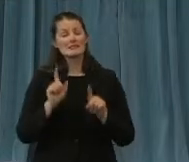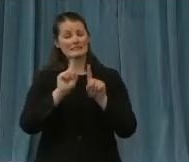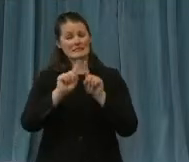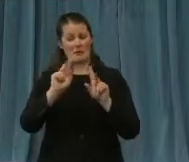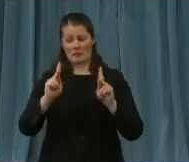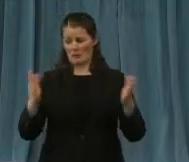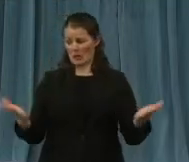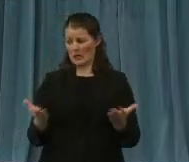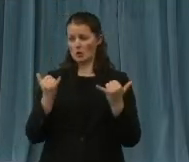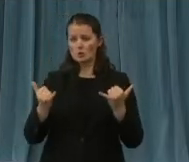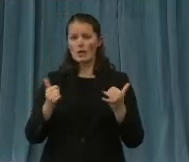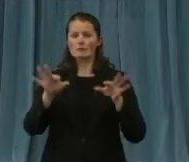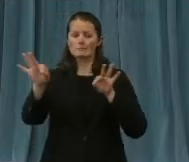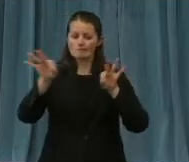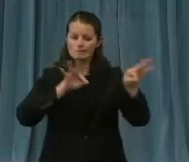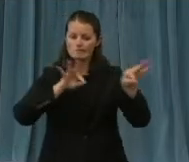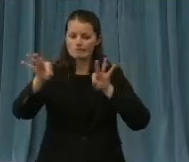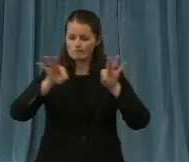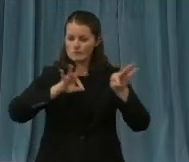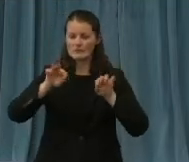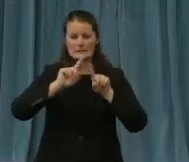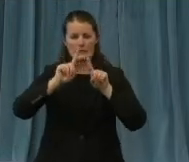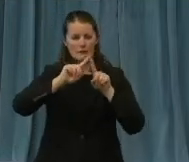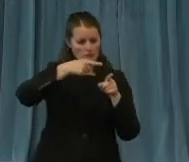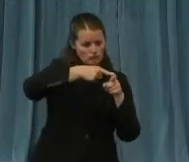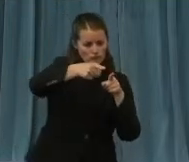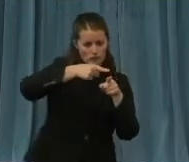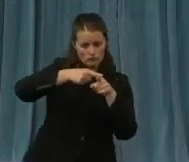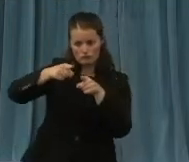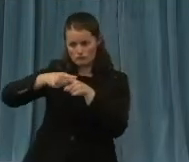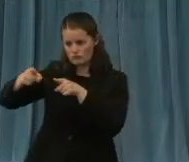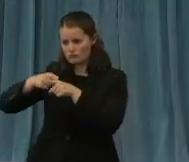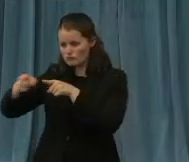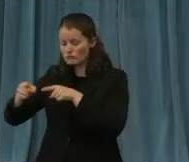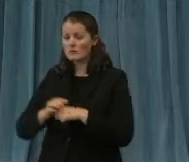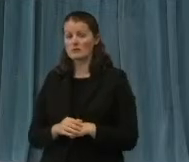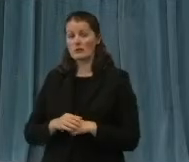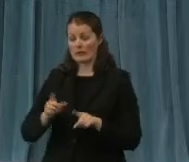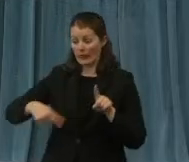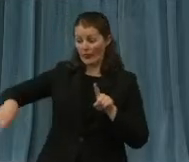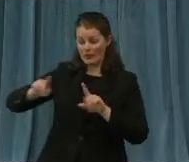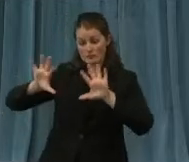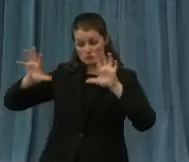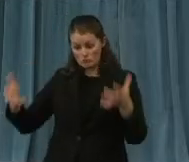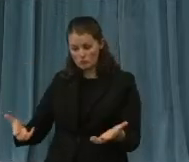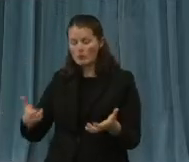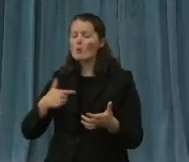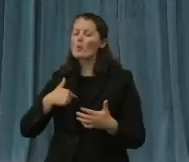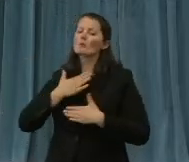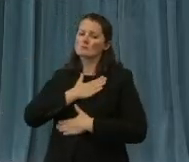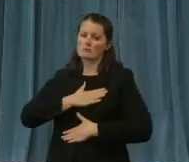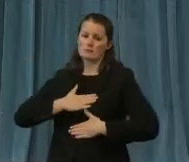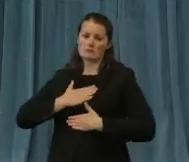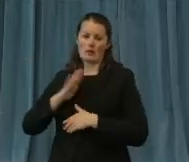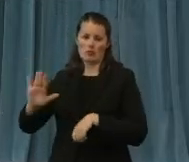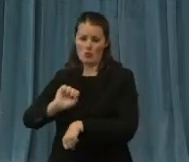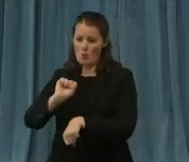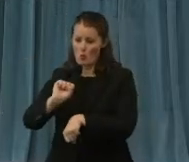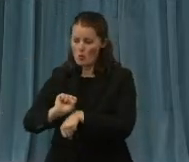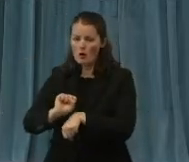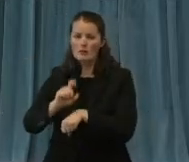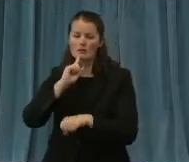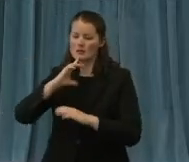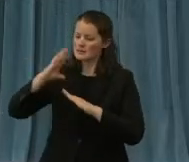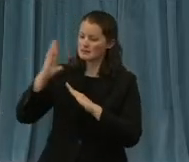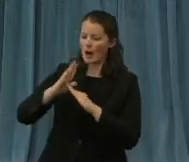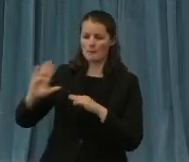areas. As the governor of the state, I am grateful beyond words that we have the best and brightest advising us on our path as we move forward.